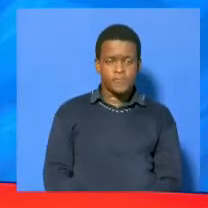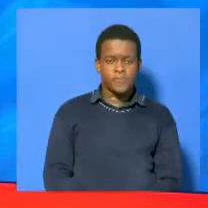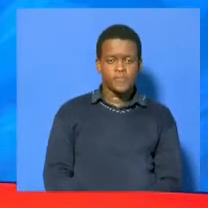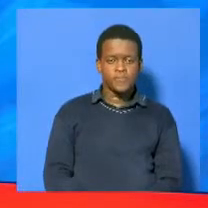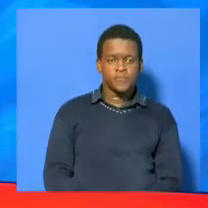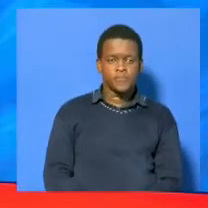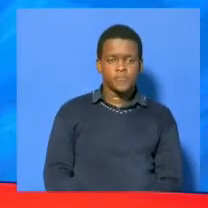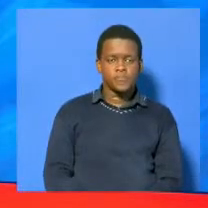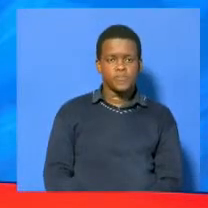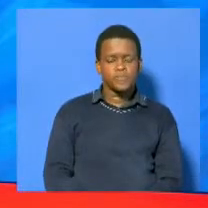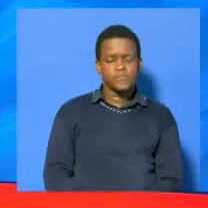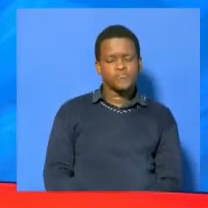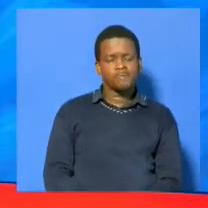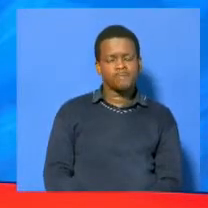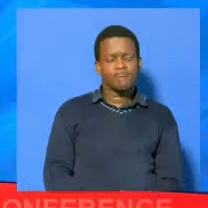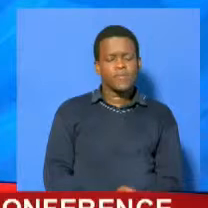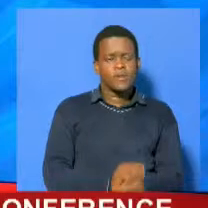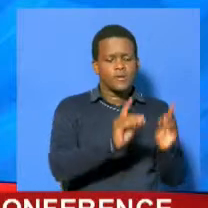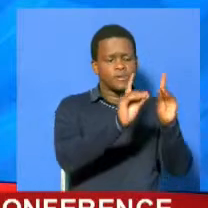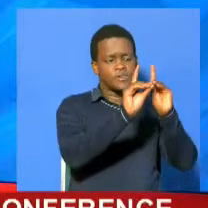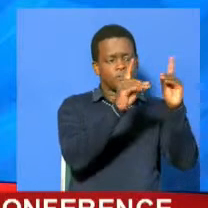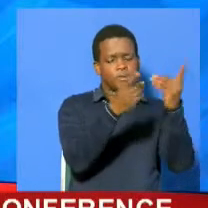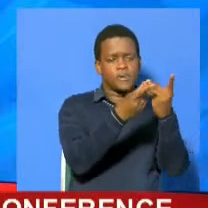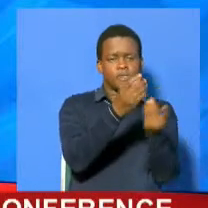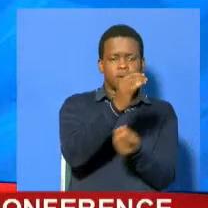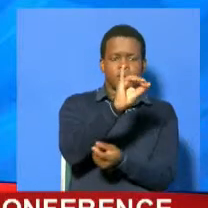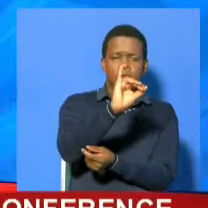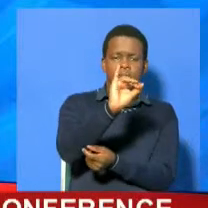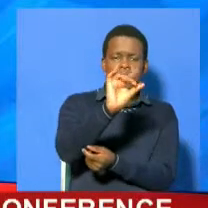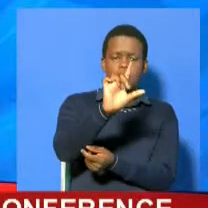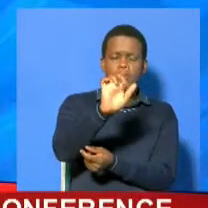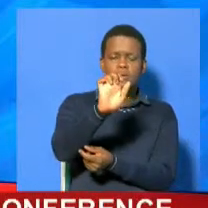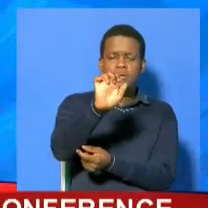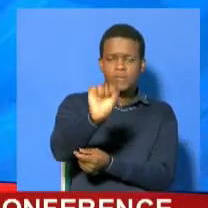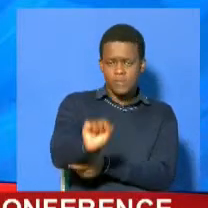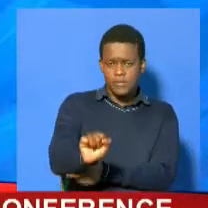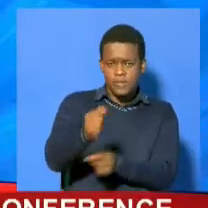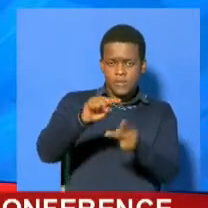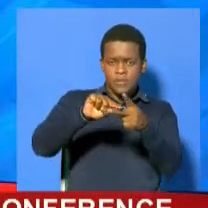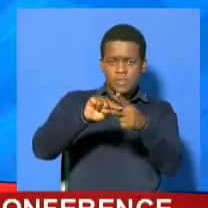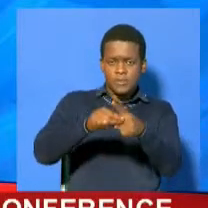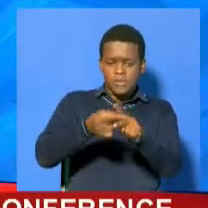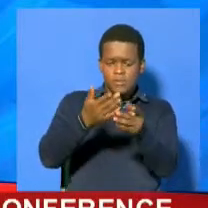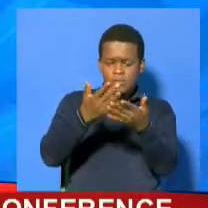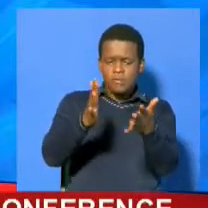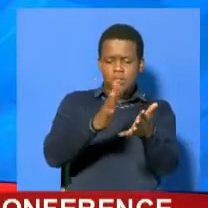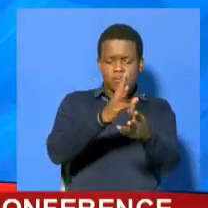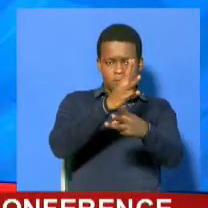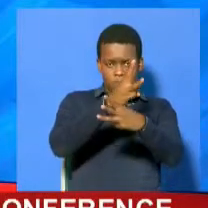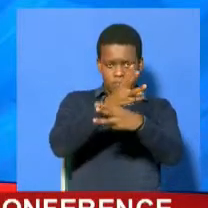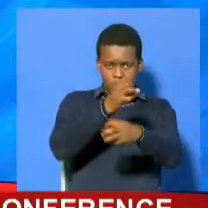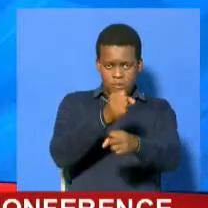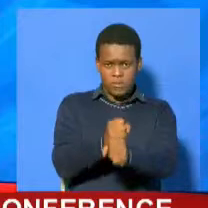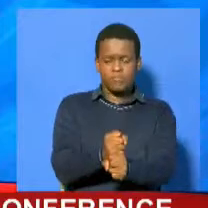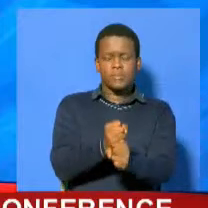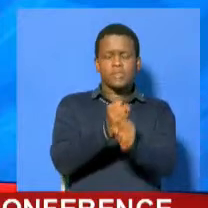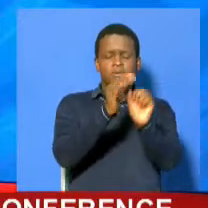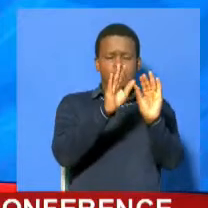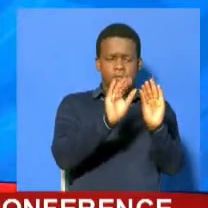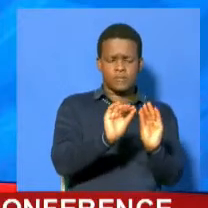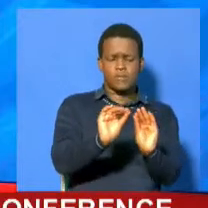The Institute for Labour and Employment Studies held a press conference to highlight